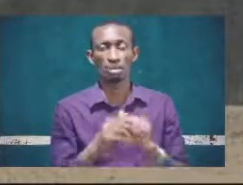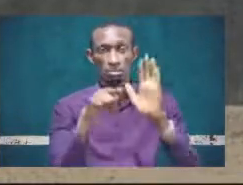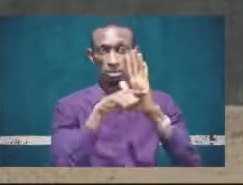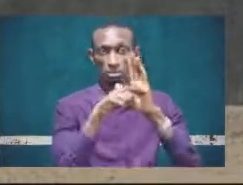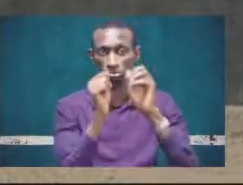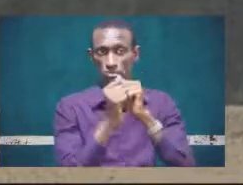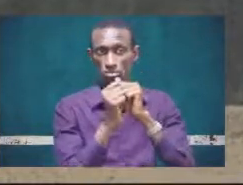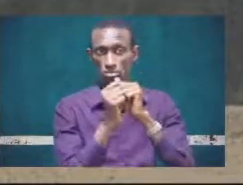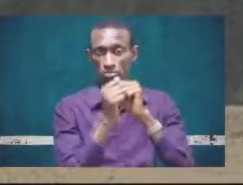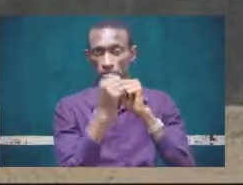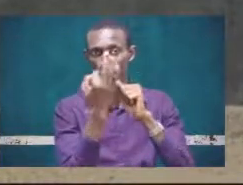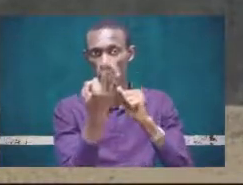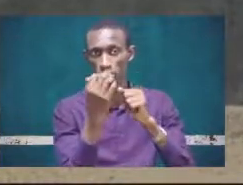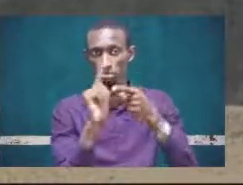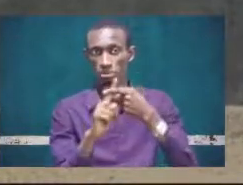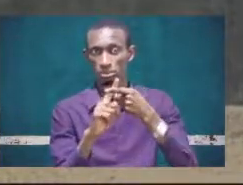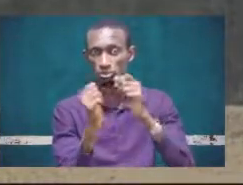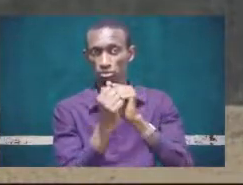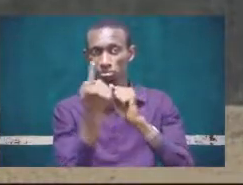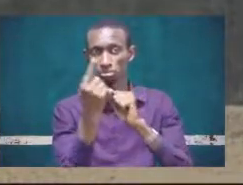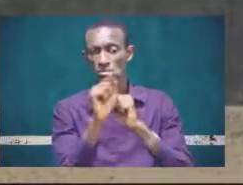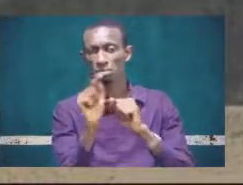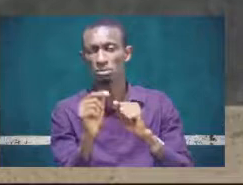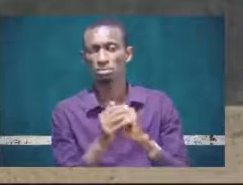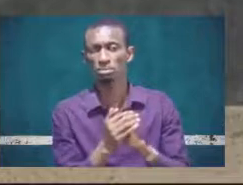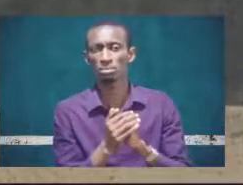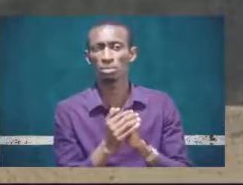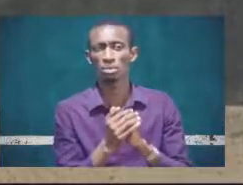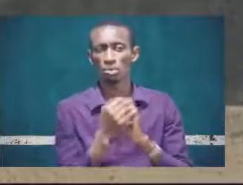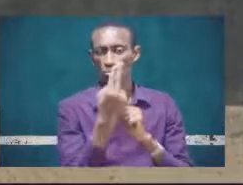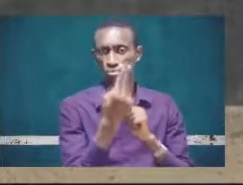13 plus 11 divided by 2 times